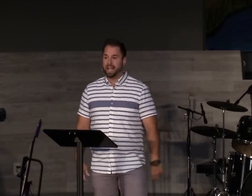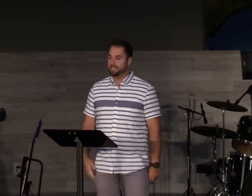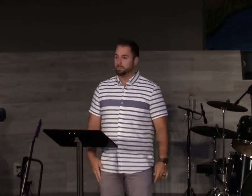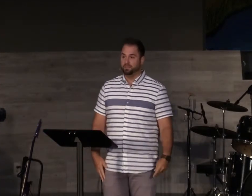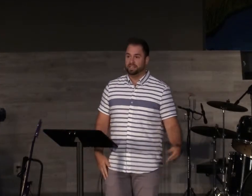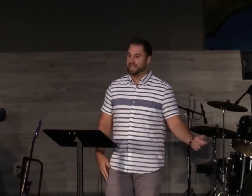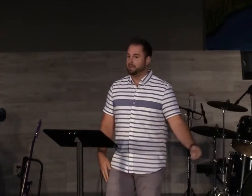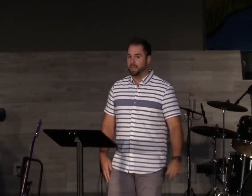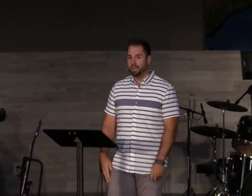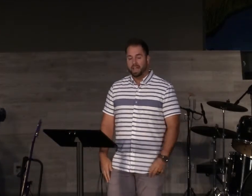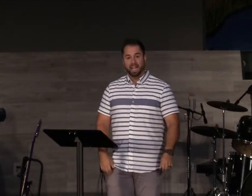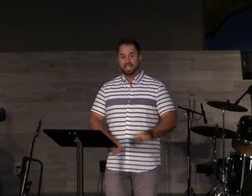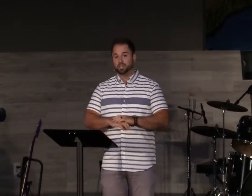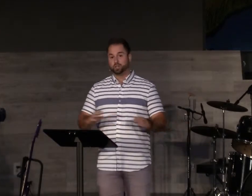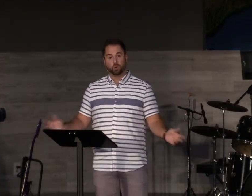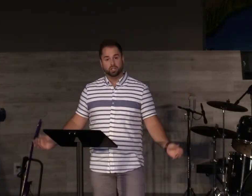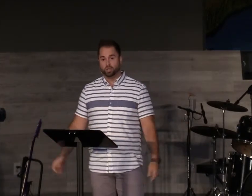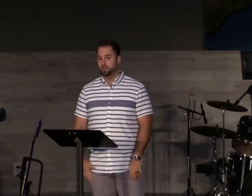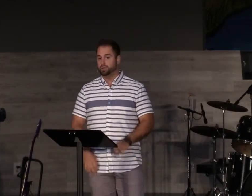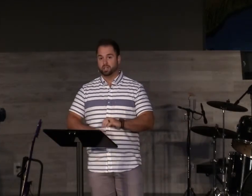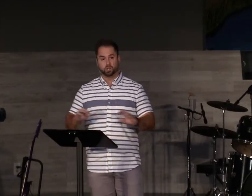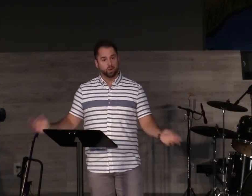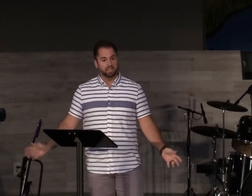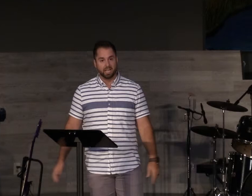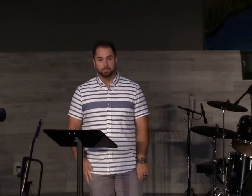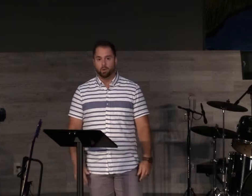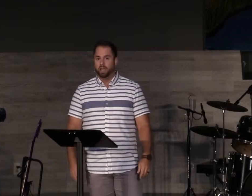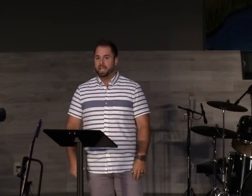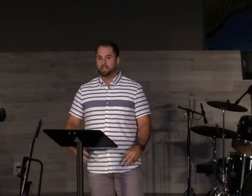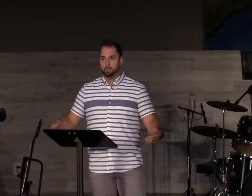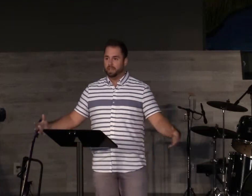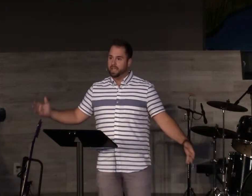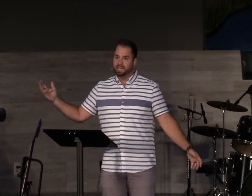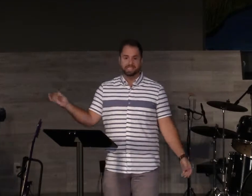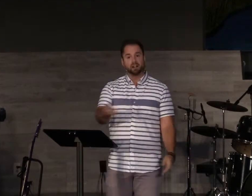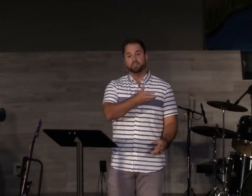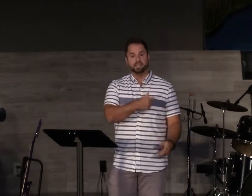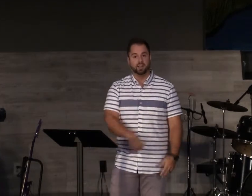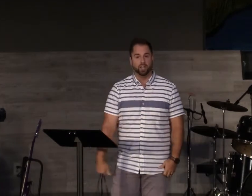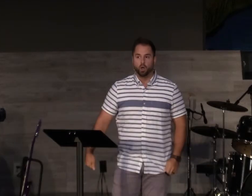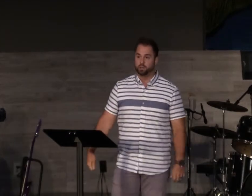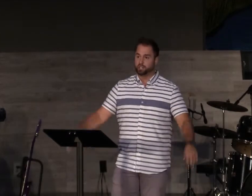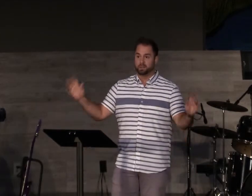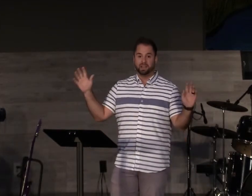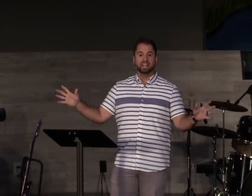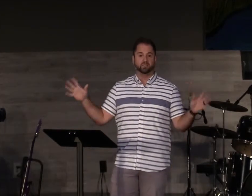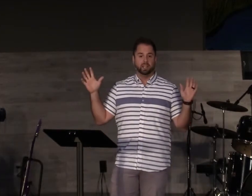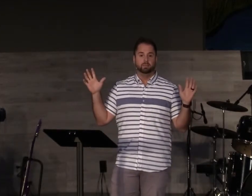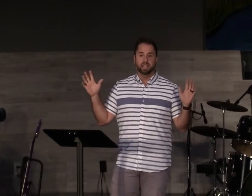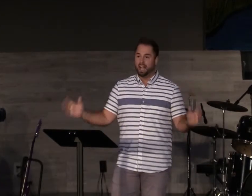named Antiochus Epiphanes came in, and he destroyed the Jews. He destroyed the temple. He took a pig, and he sacrificed it on the altar just